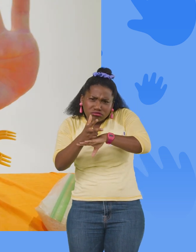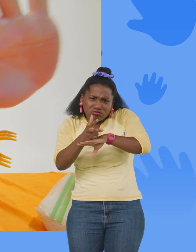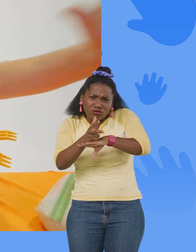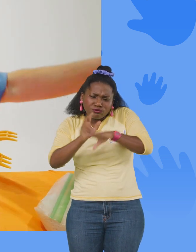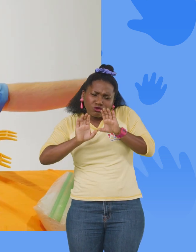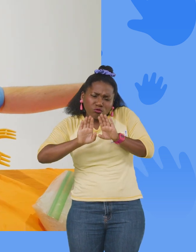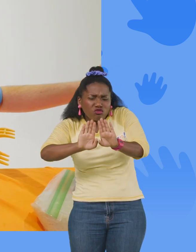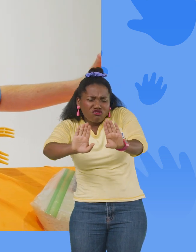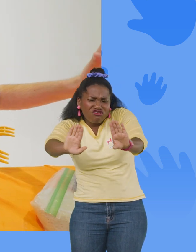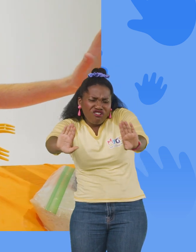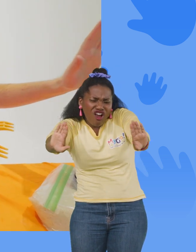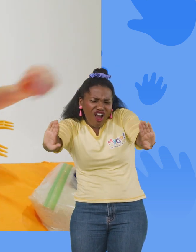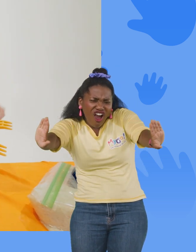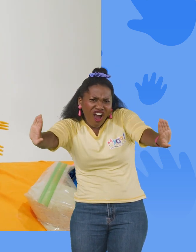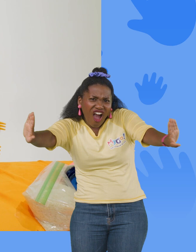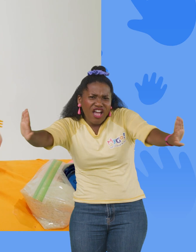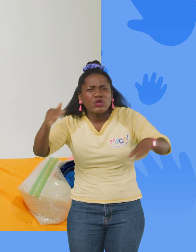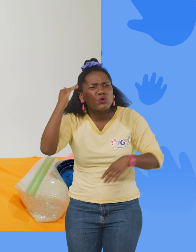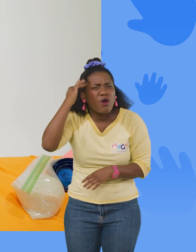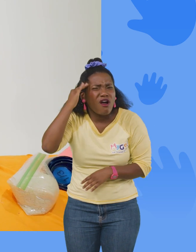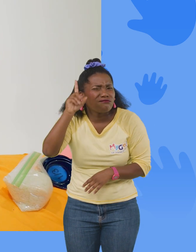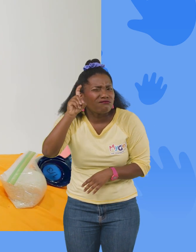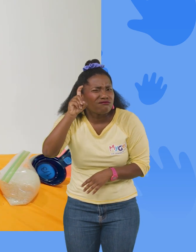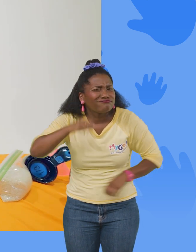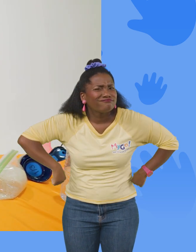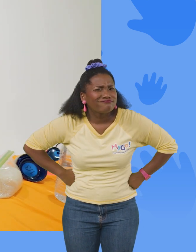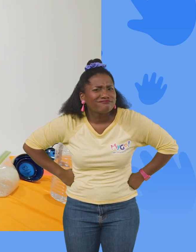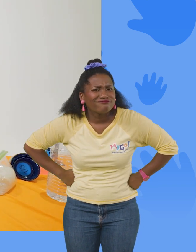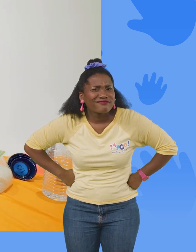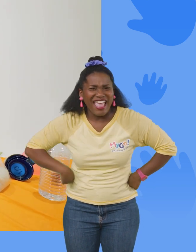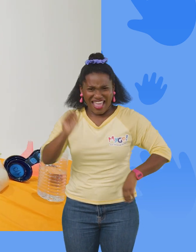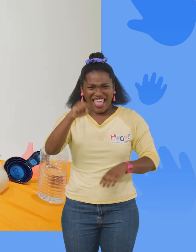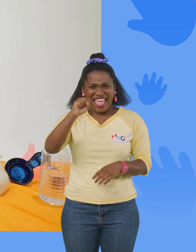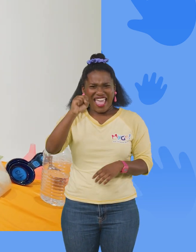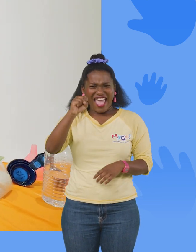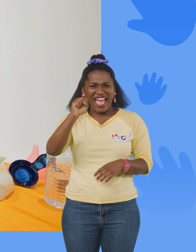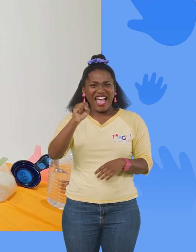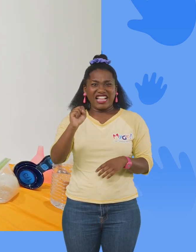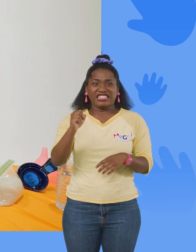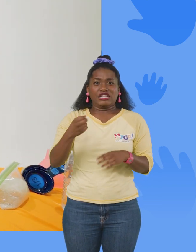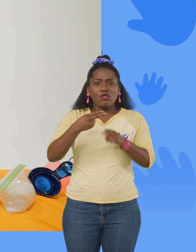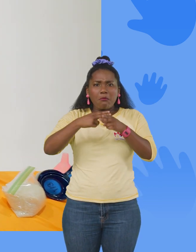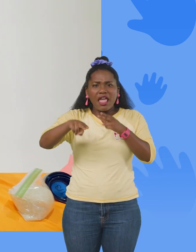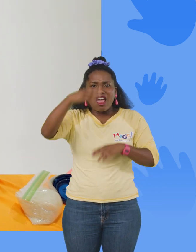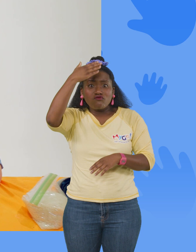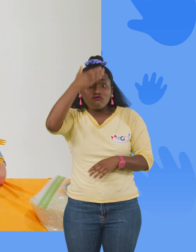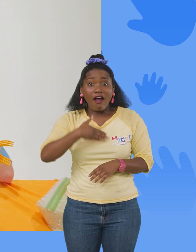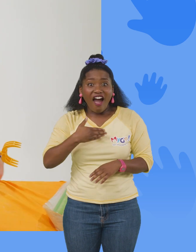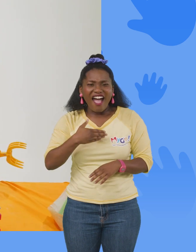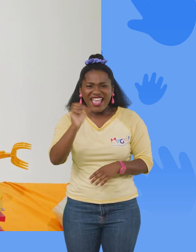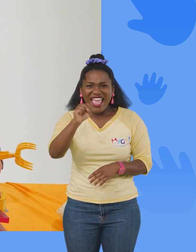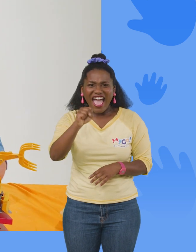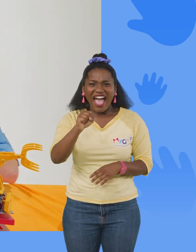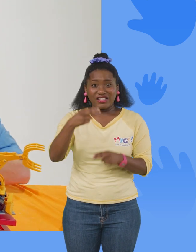push everything out of its way. Do you know what machine that is? Yeah, look at the big front blade on it.